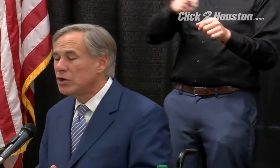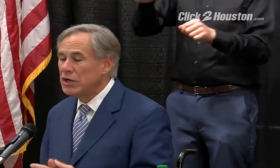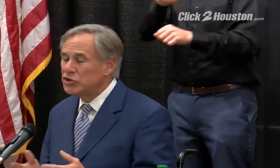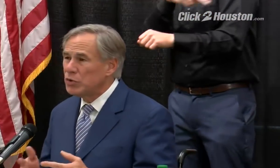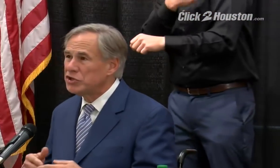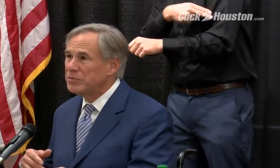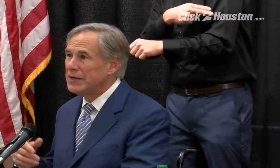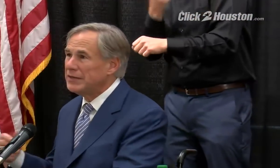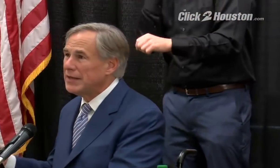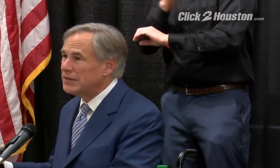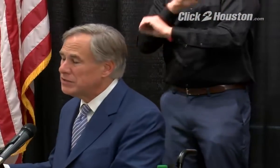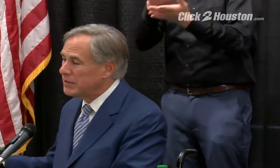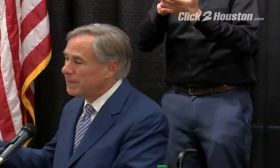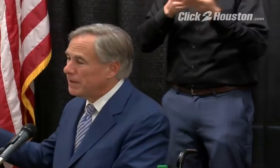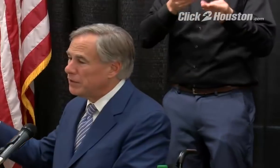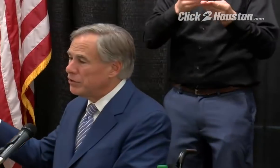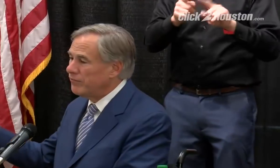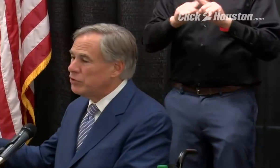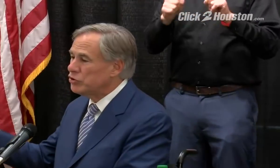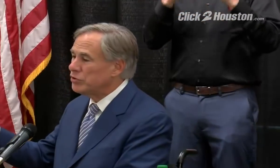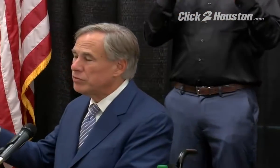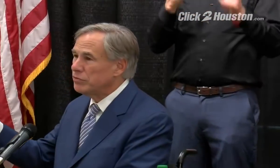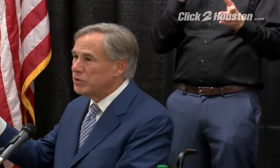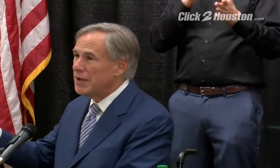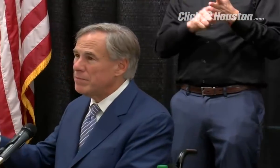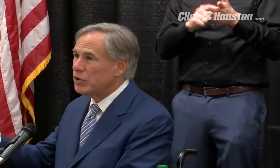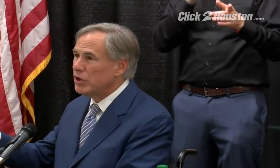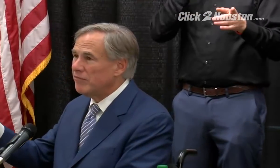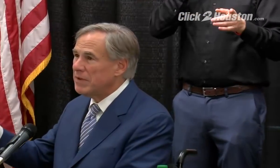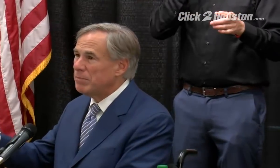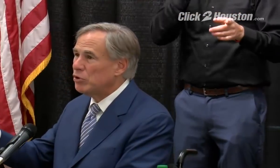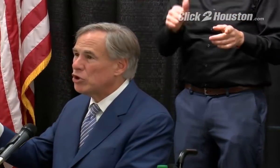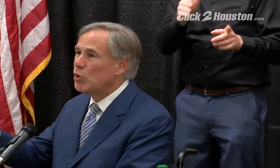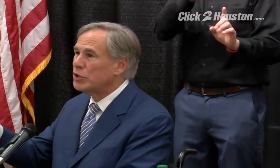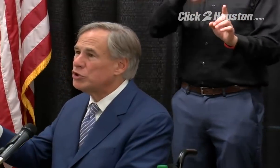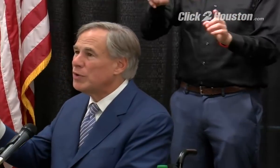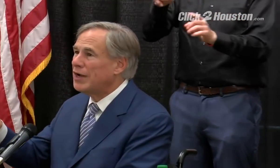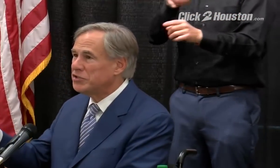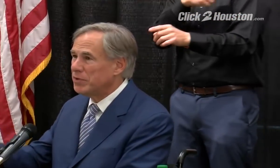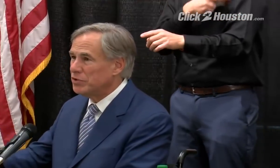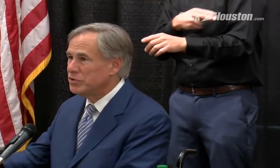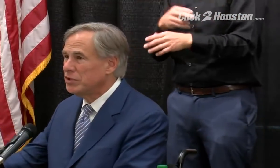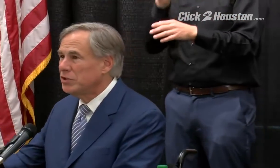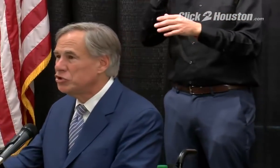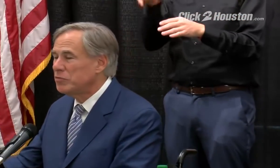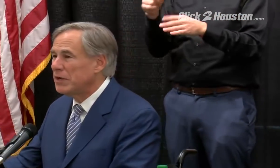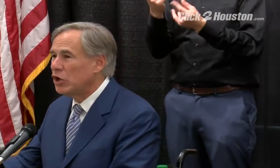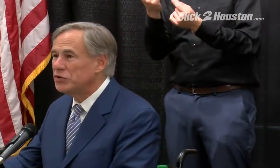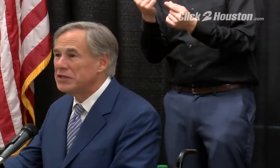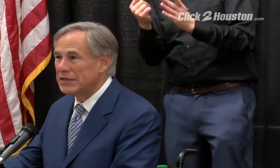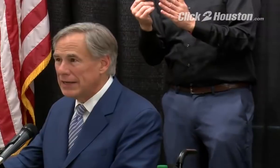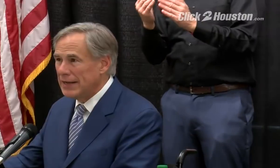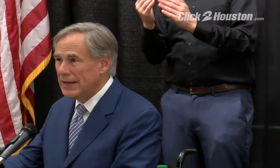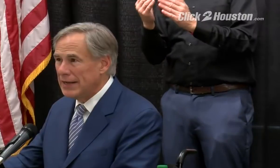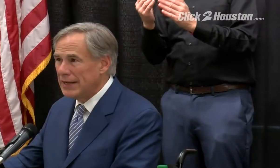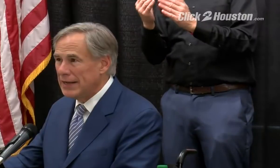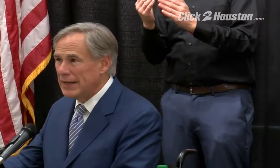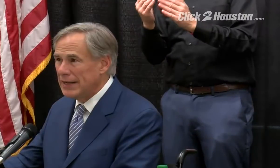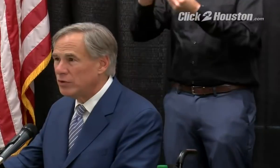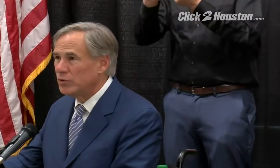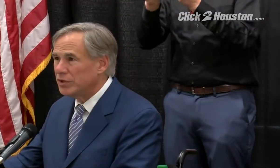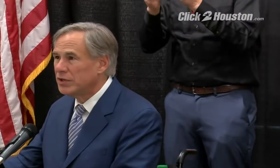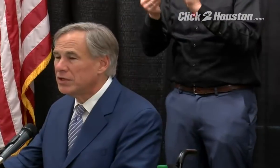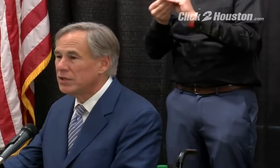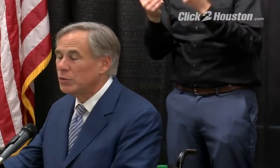so here's what it should mean, and that is the future number of people going to hospitals should be on the decline